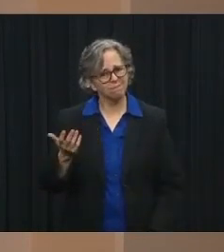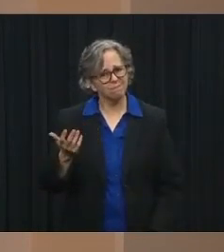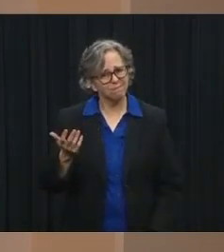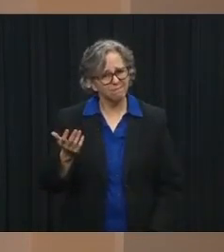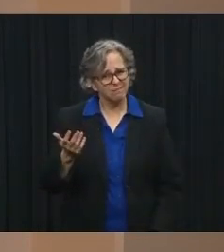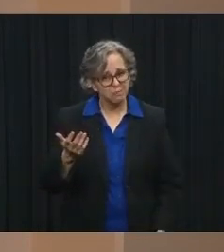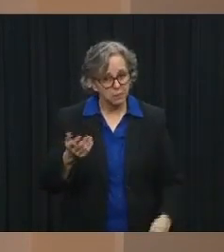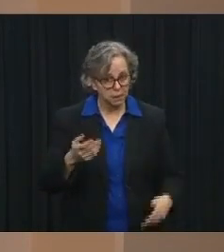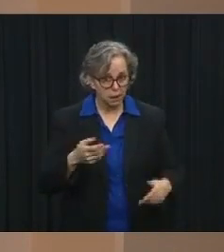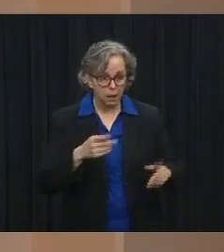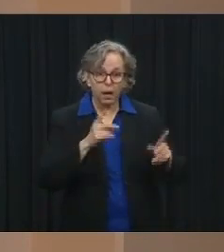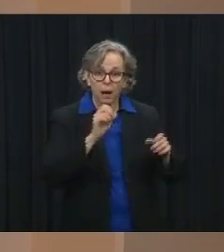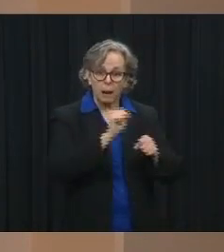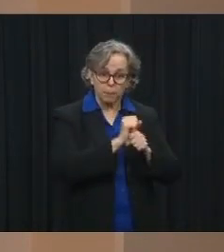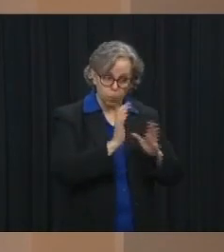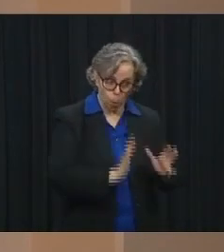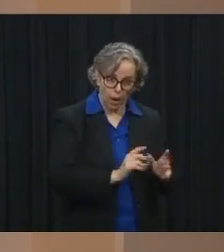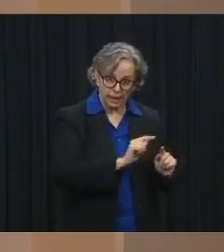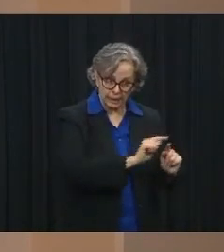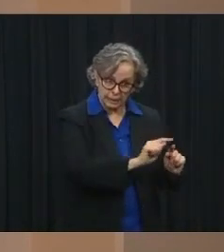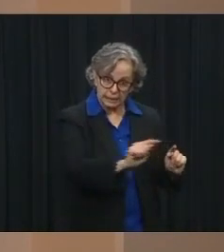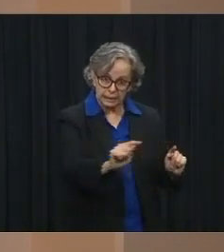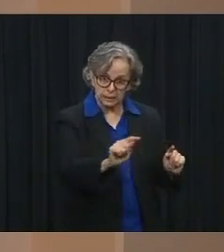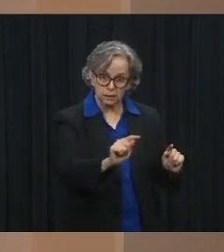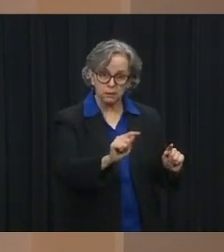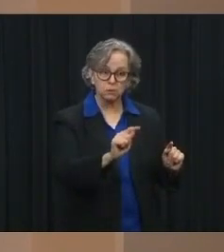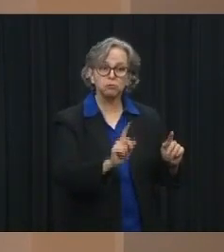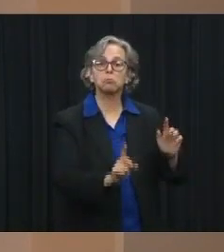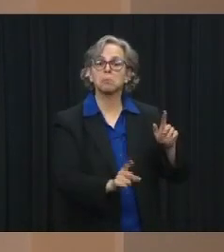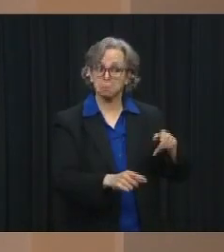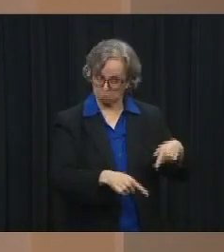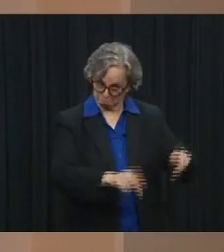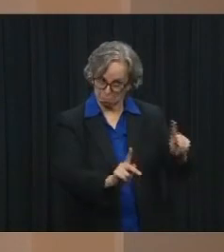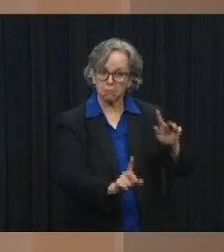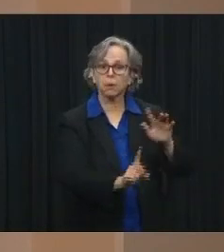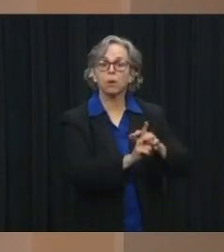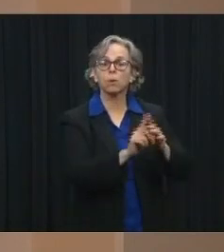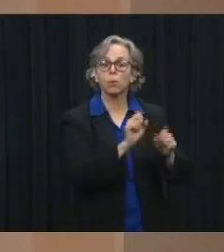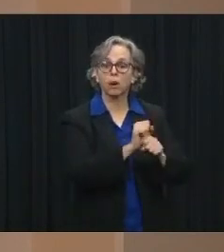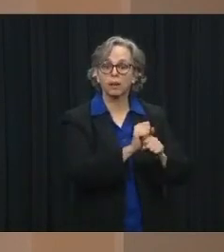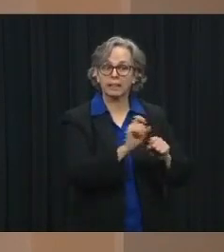you to work if you have to, and I want you to know that we are serious about it.